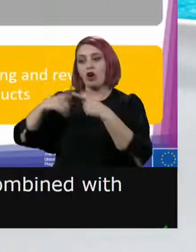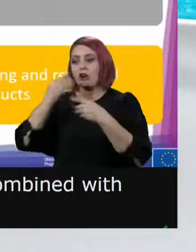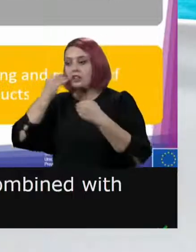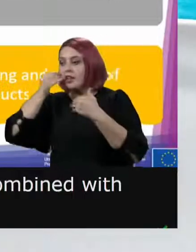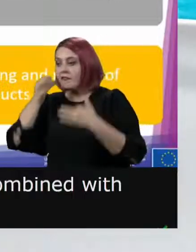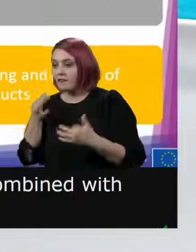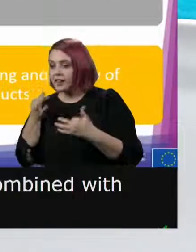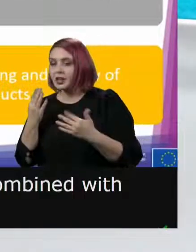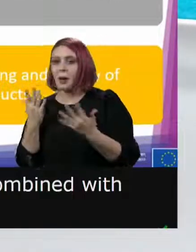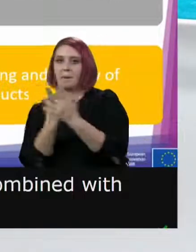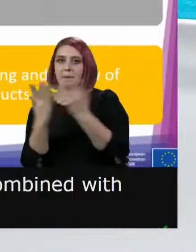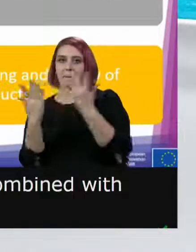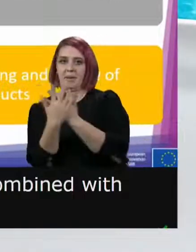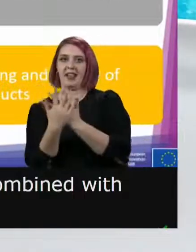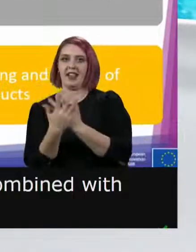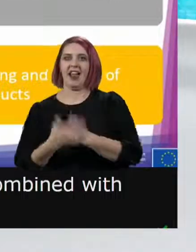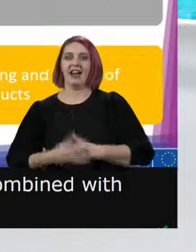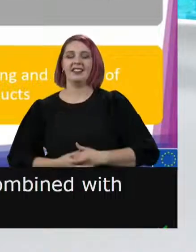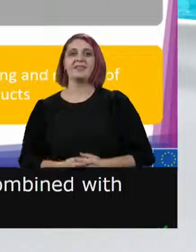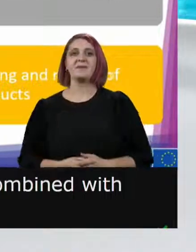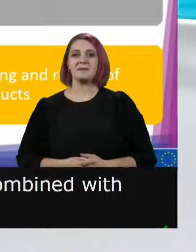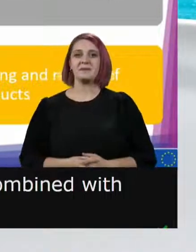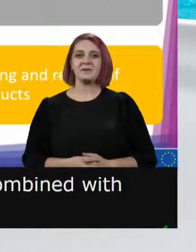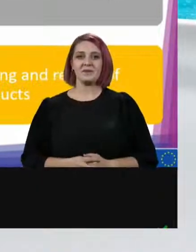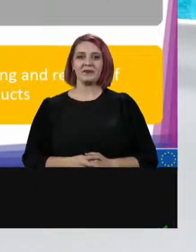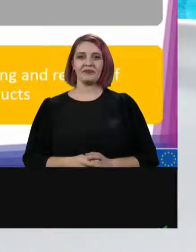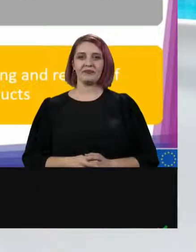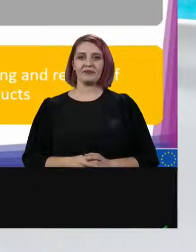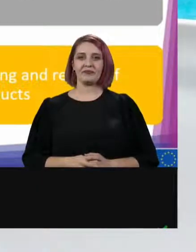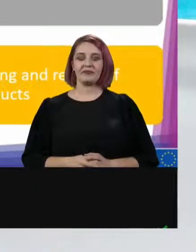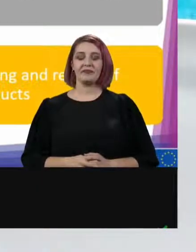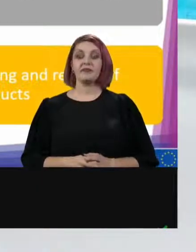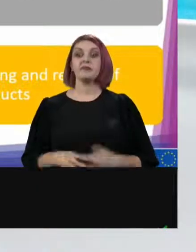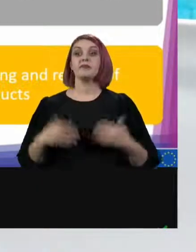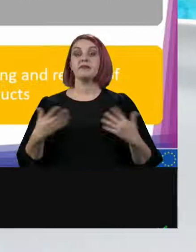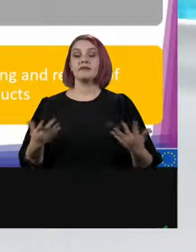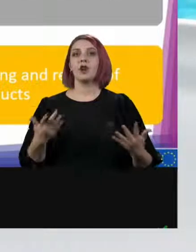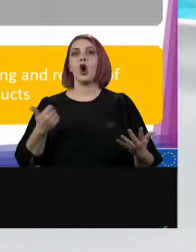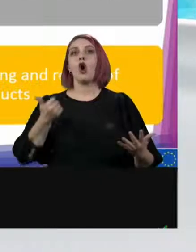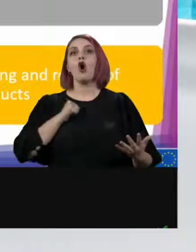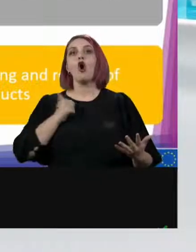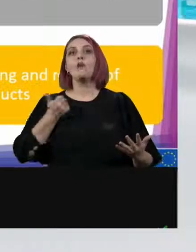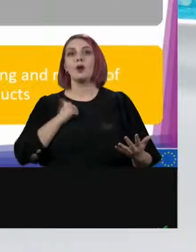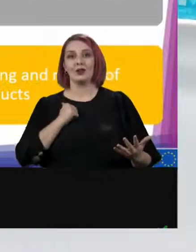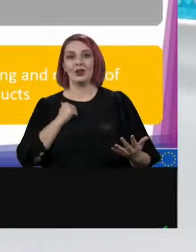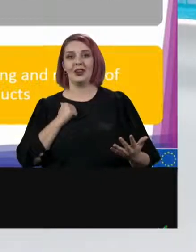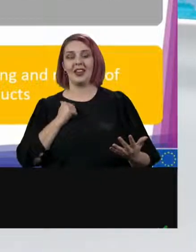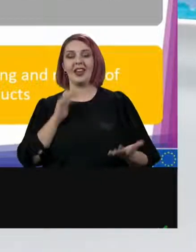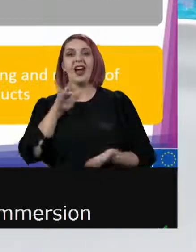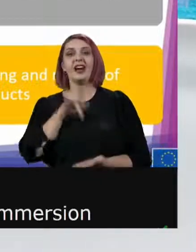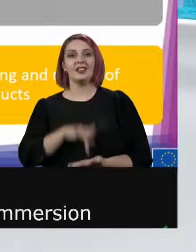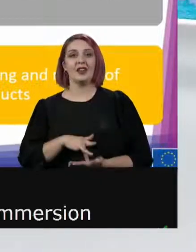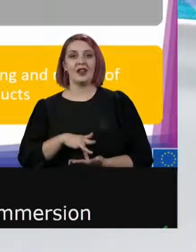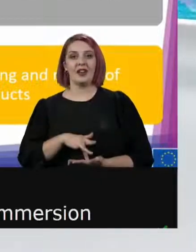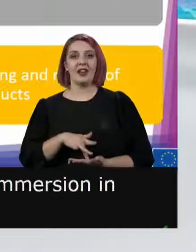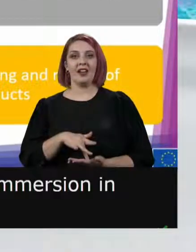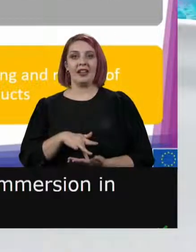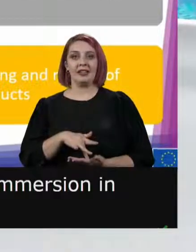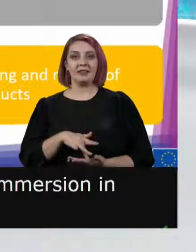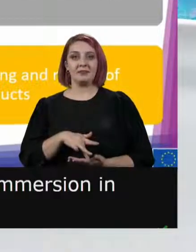So we had the opportunity to move from full immersion in virtual environments to the real world enhanced with digital